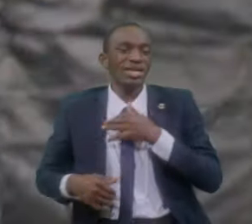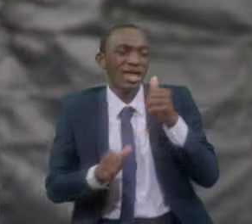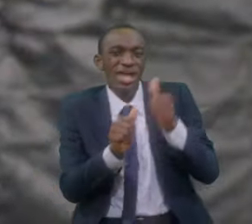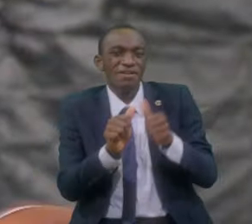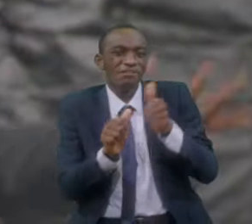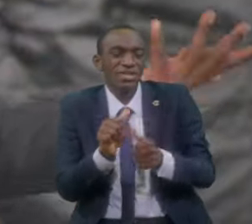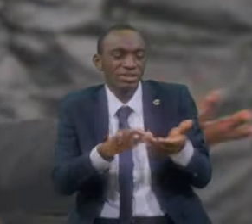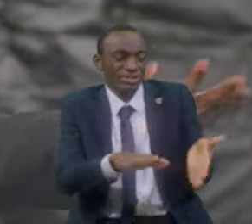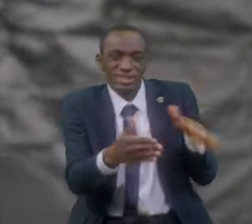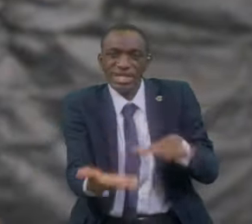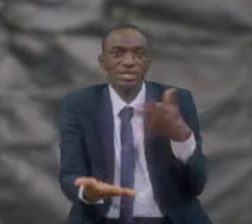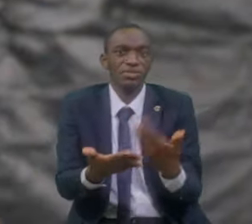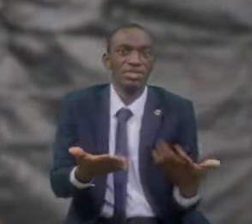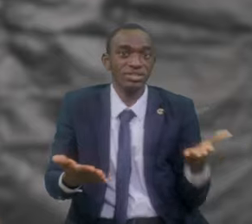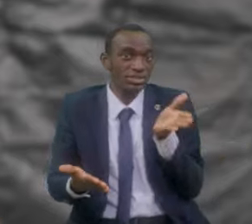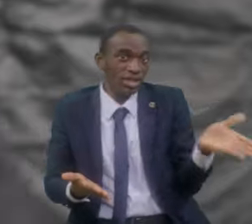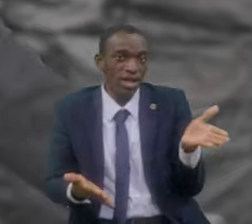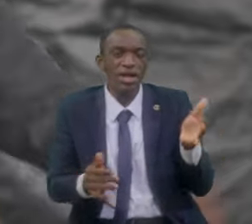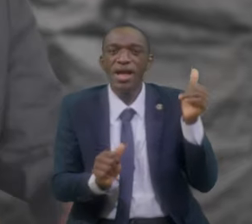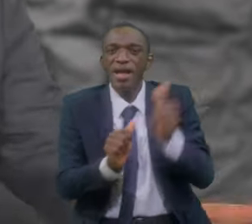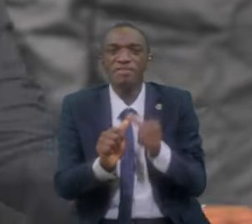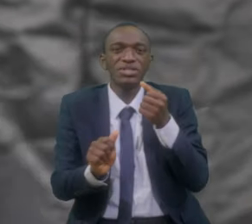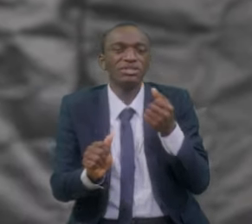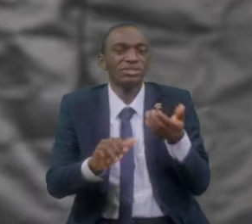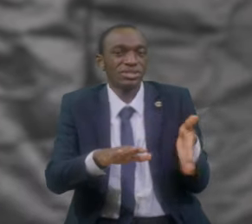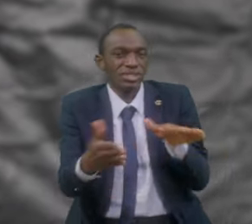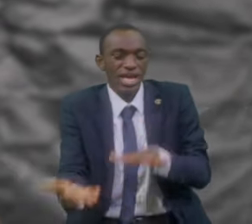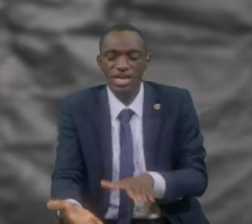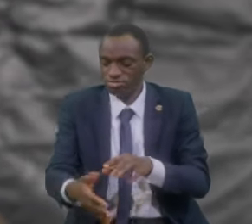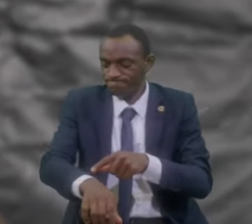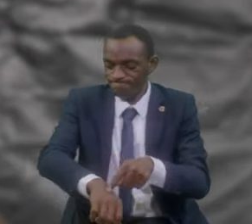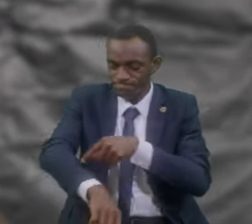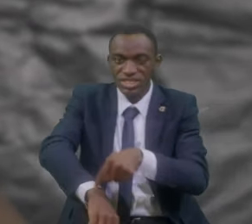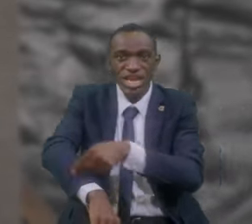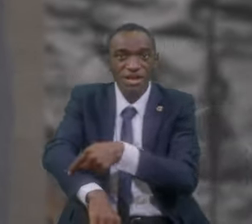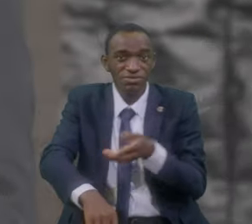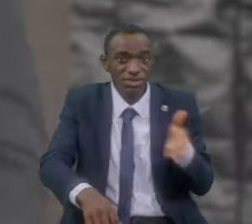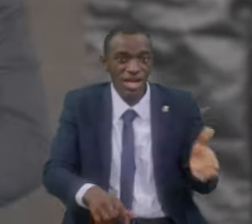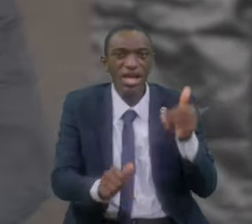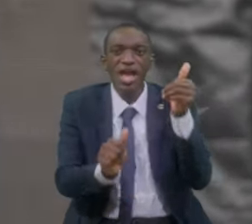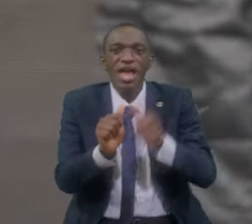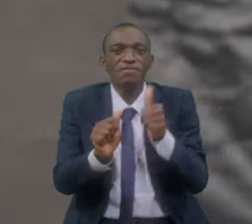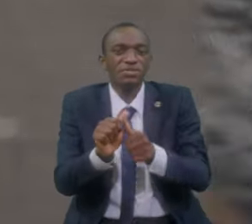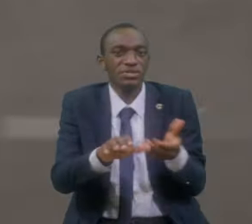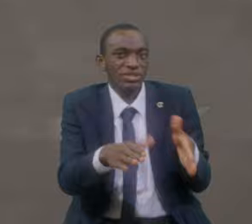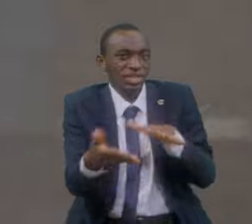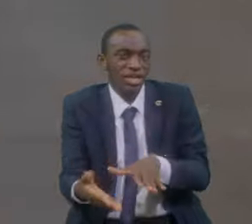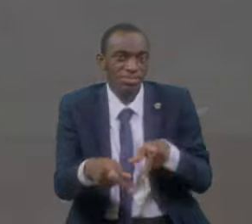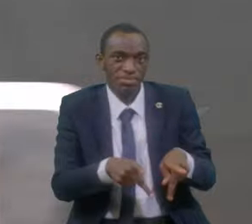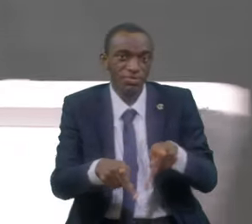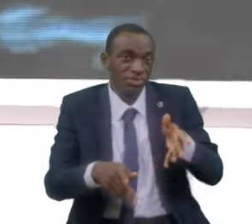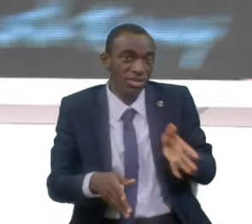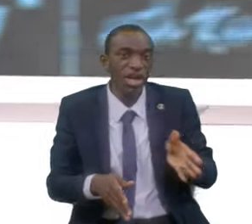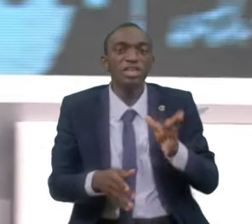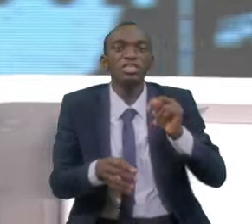there, every dead nerve there, every dead patch there, the Spirit of life will